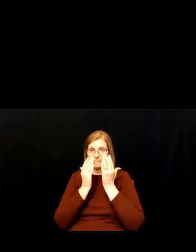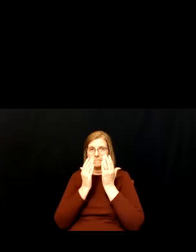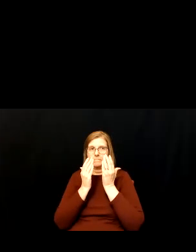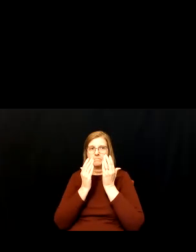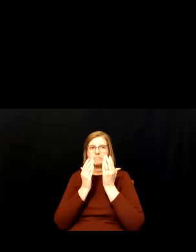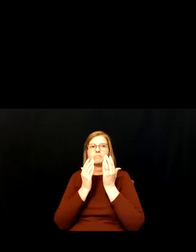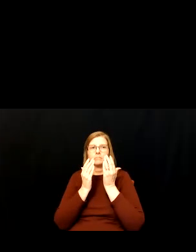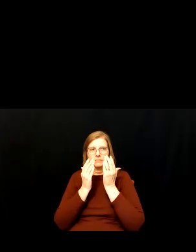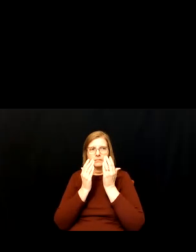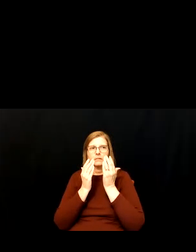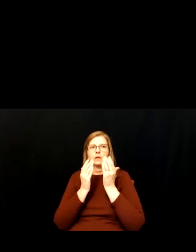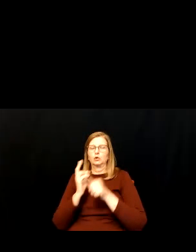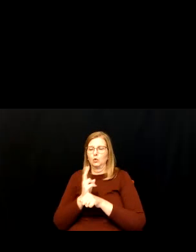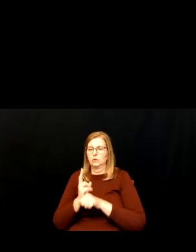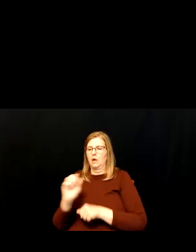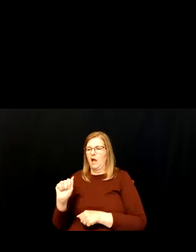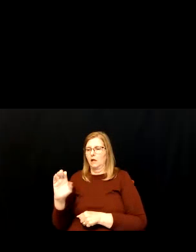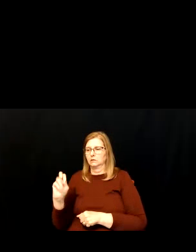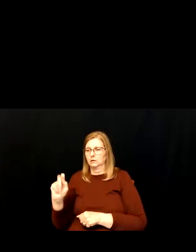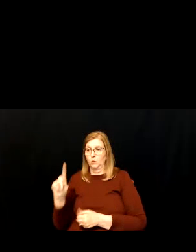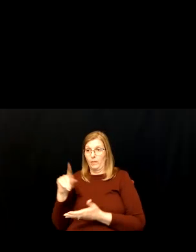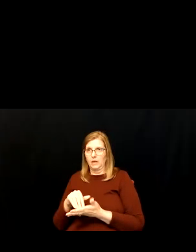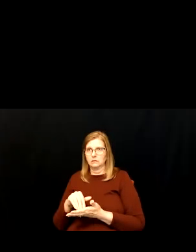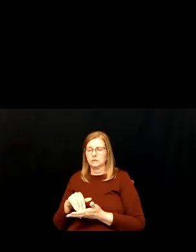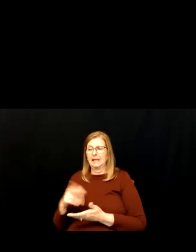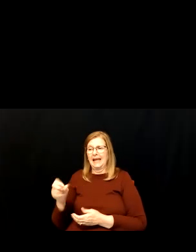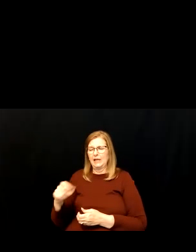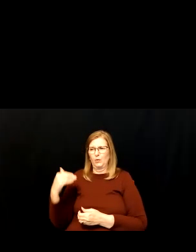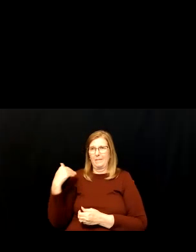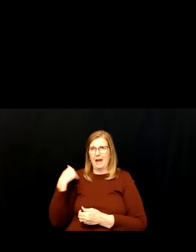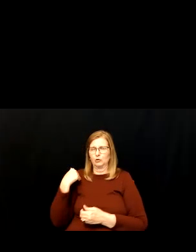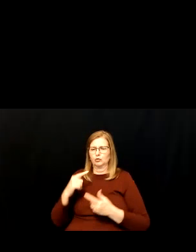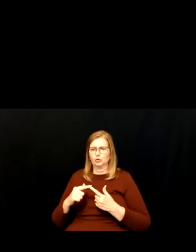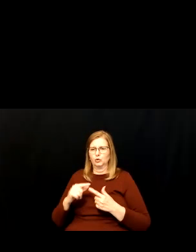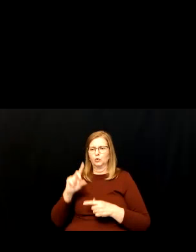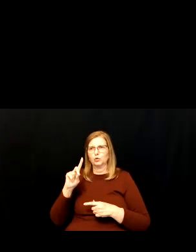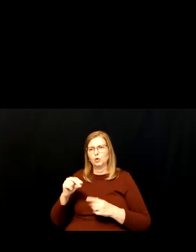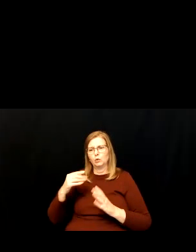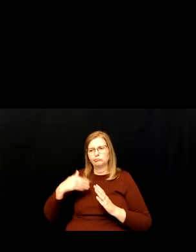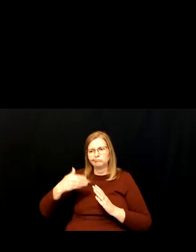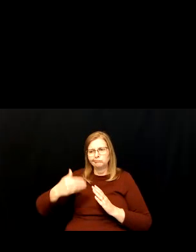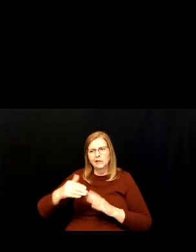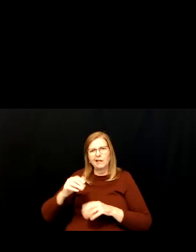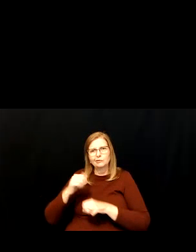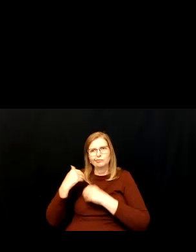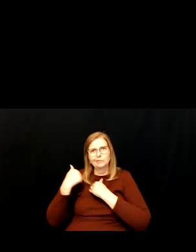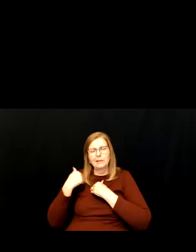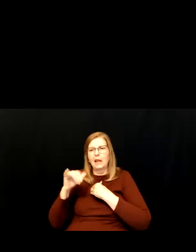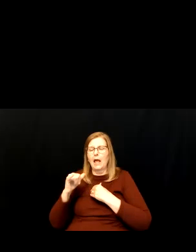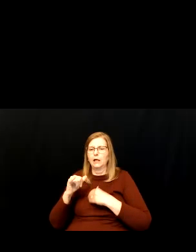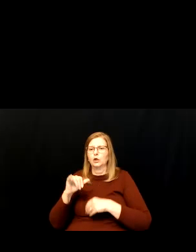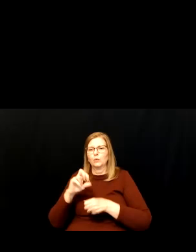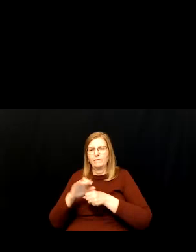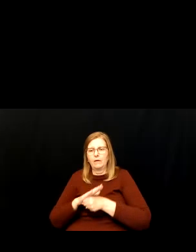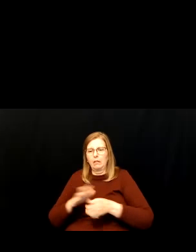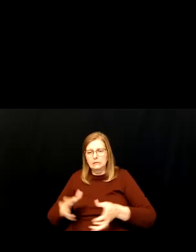Accent 1000, and he needed reminders to step through tasks like refilling the salad bar. Okay, let me back up. So